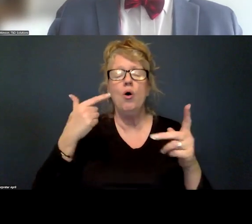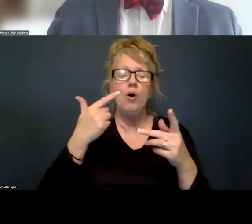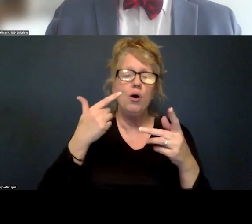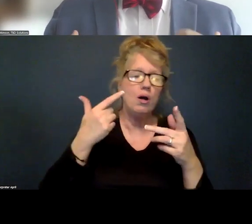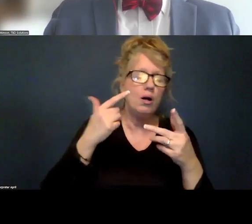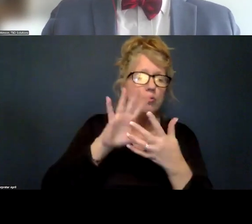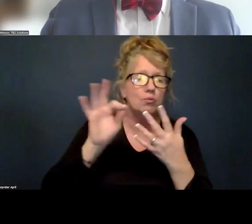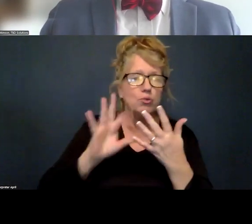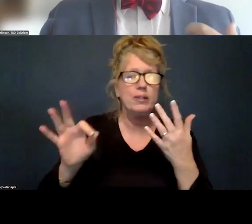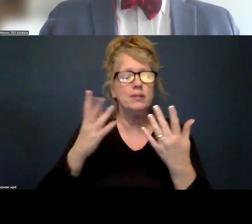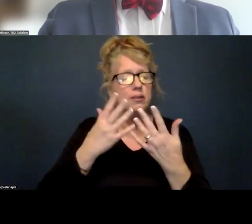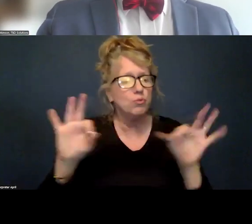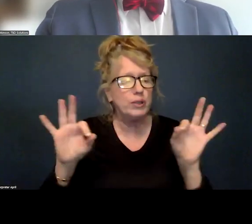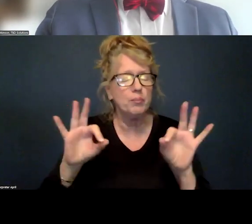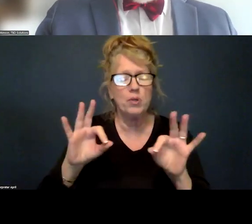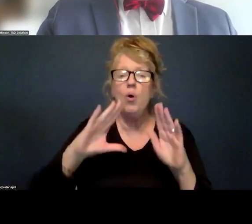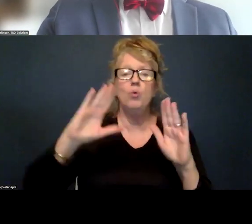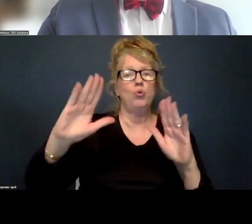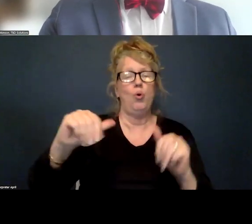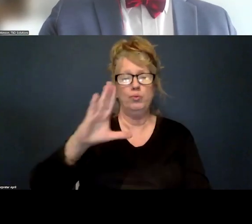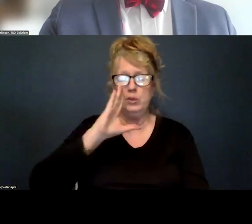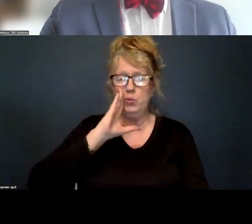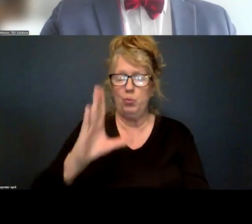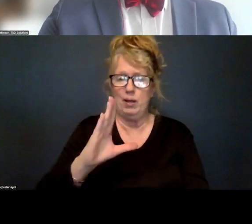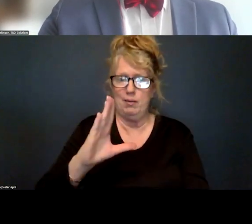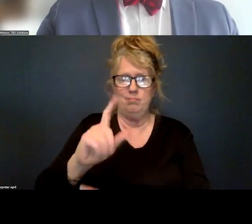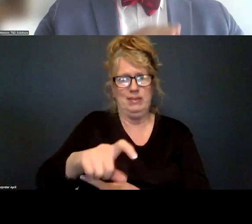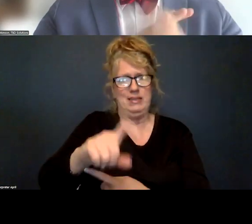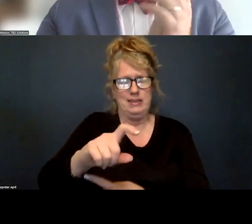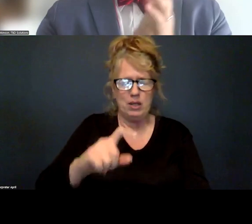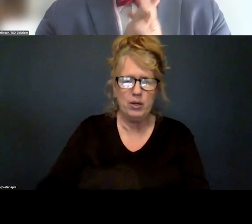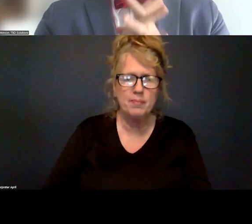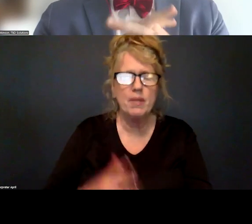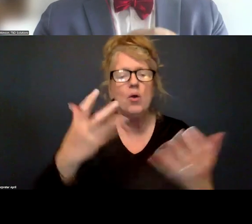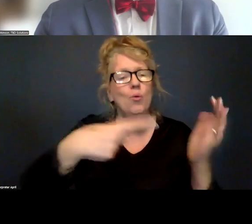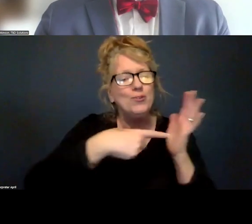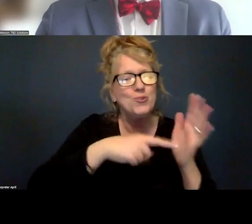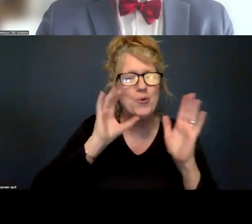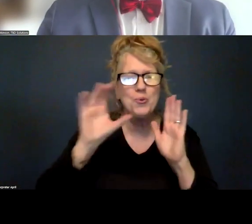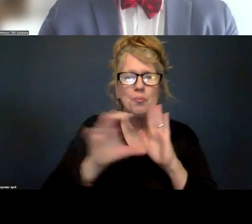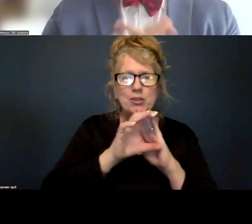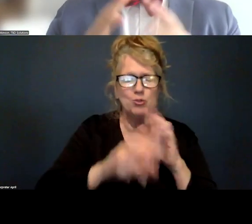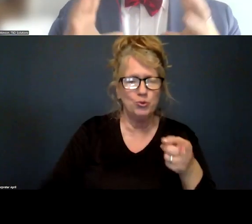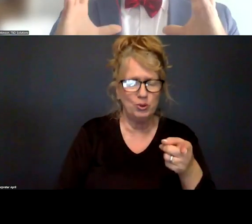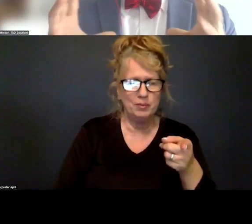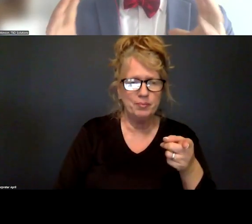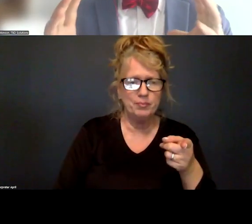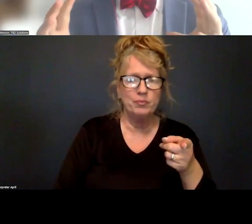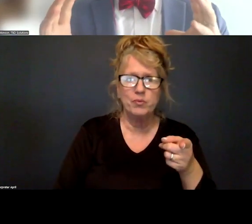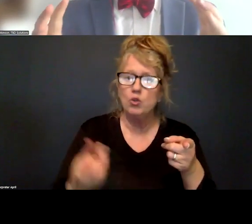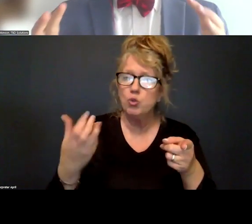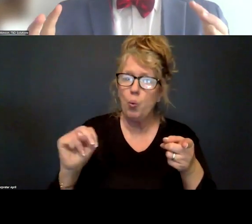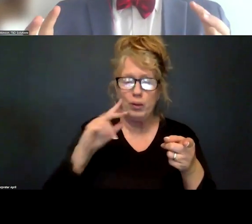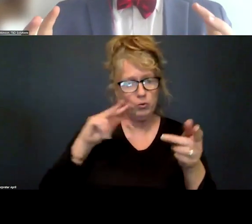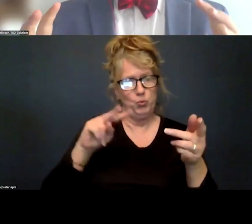away? Hopefully, it would only be when absolutely necessary. I want to show you a picture right here. Tell me, when you look at